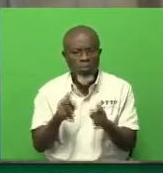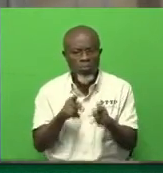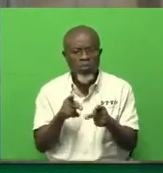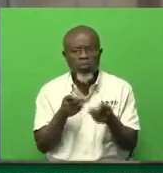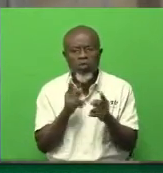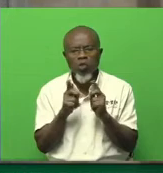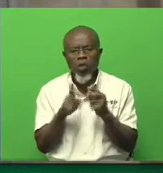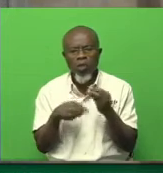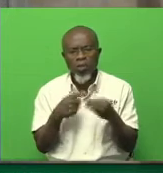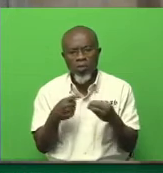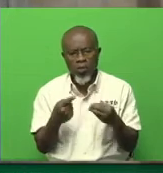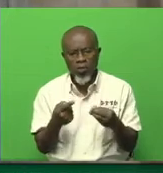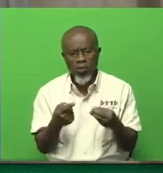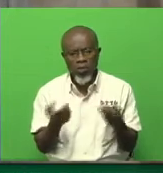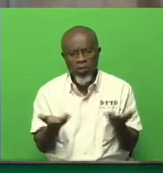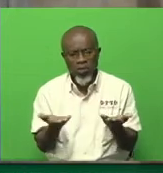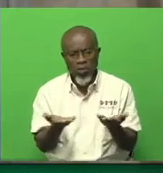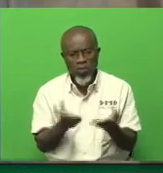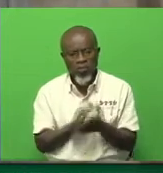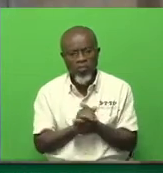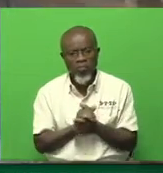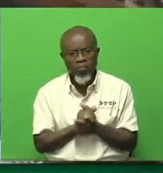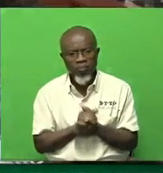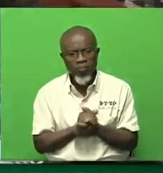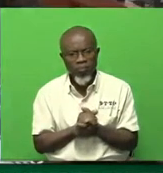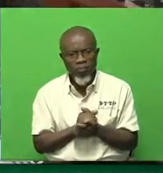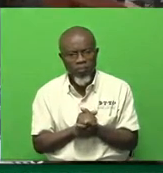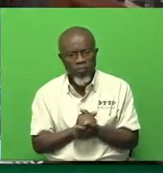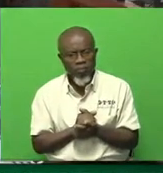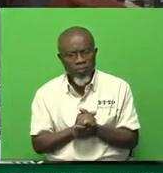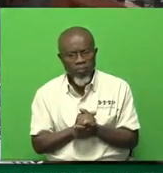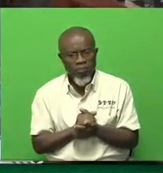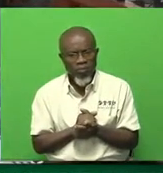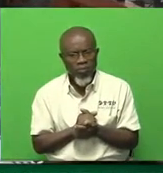Deputy speaker moving on some water